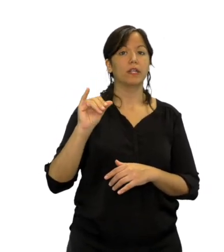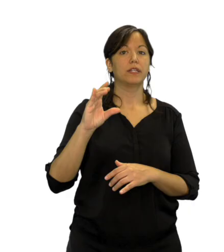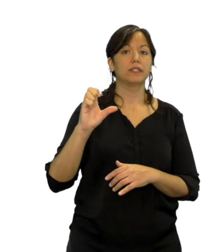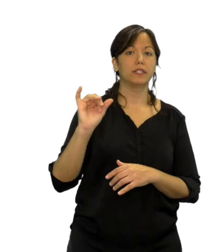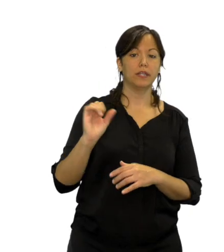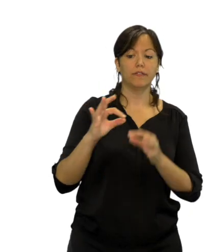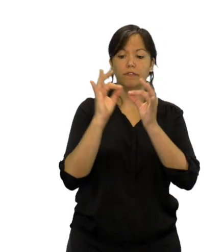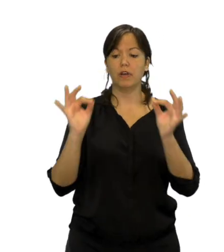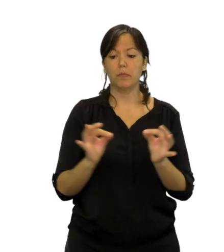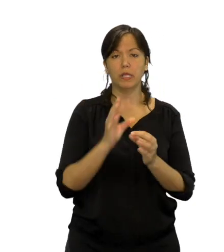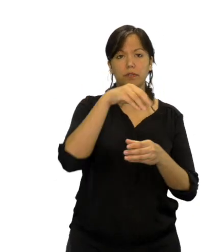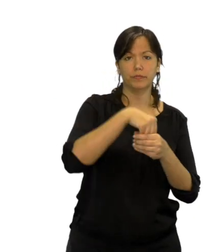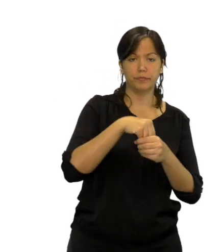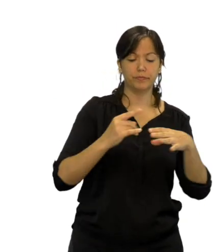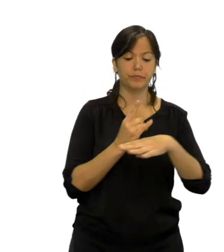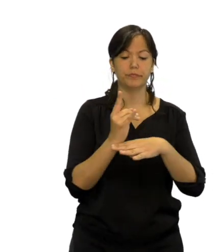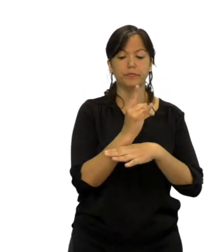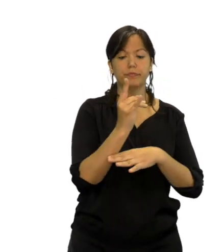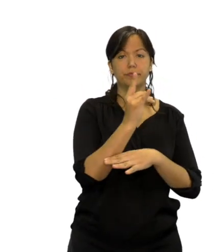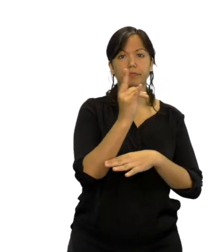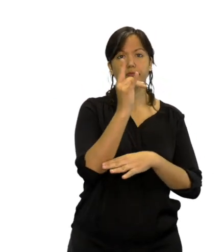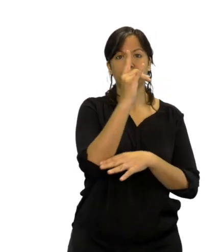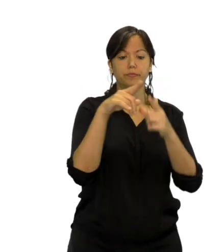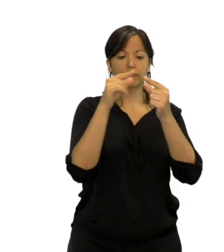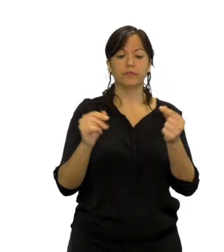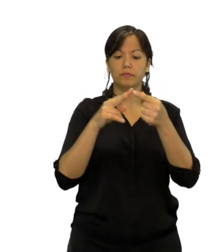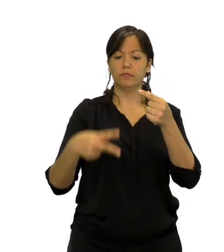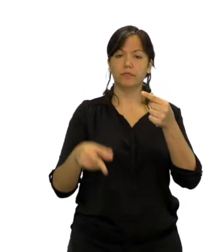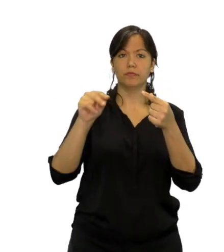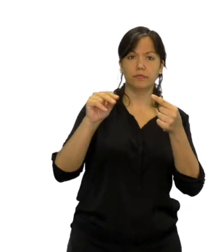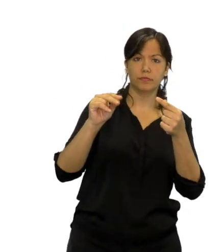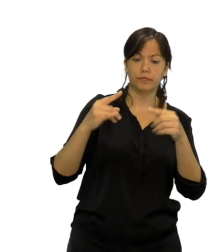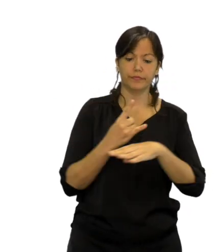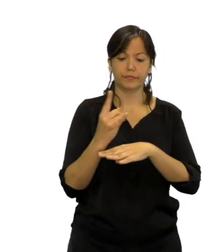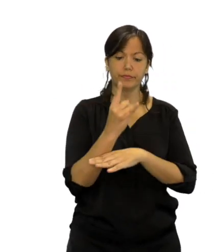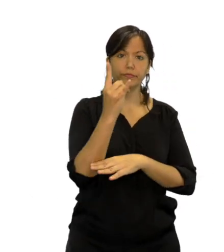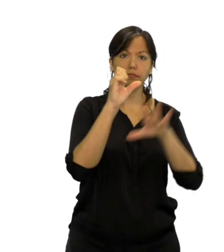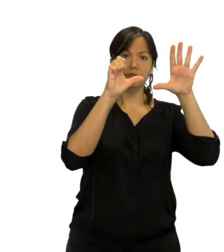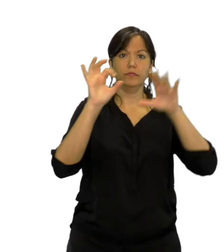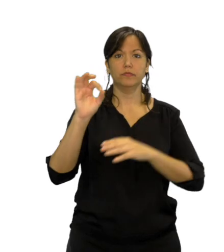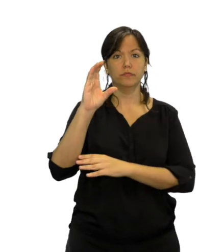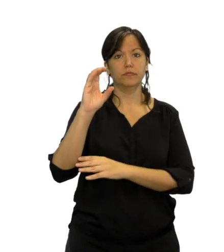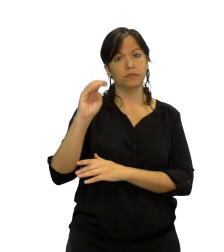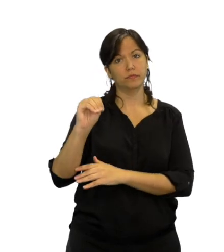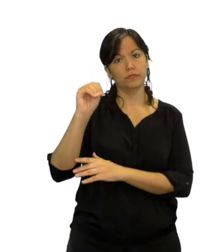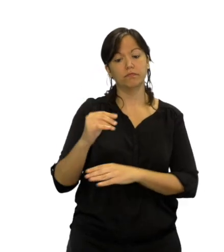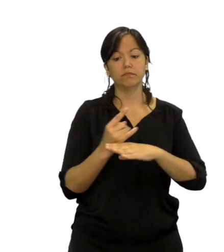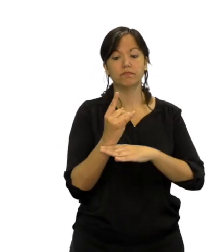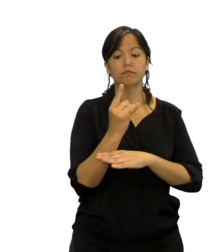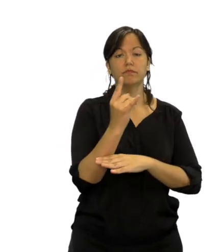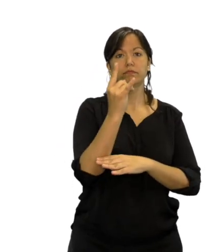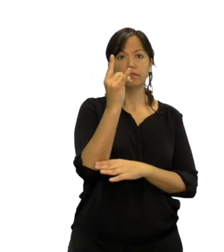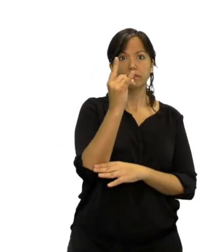belongs to the Caryophyllaceae family. Bladder campion is a herbaceous perennial plant that can grow to a height of